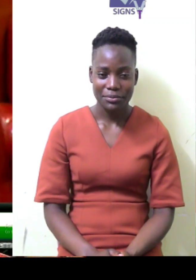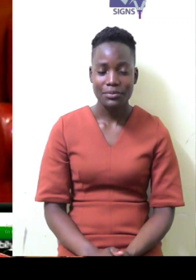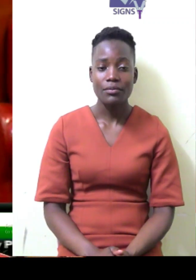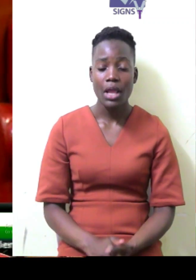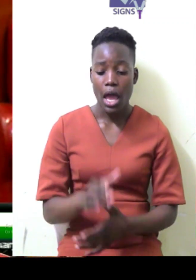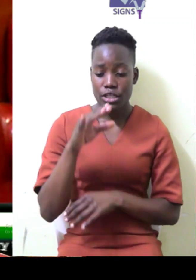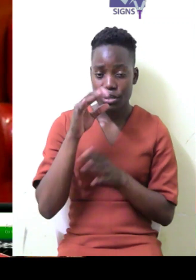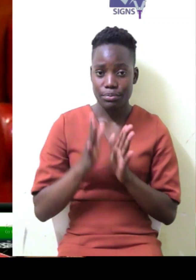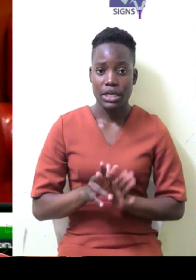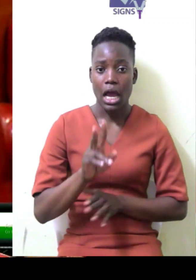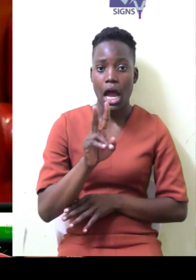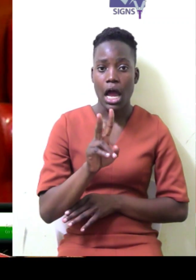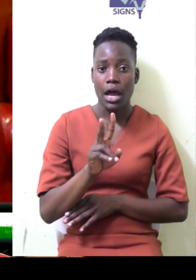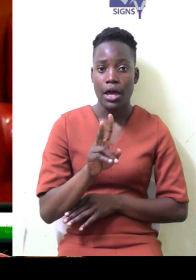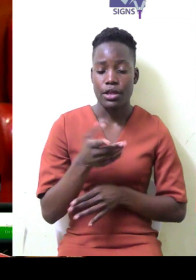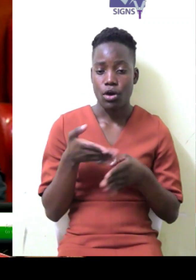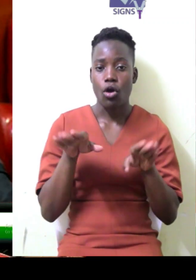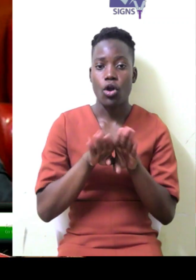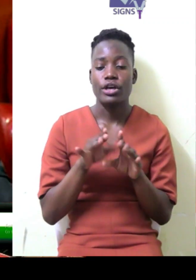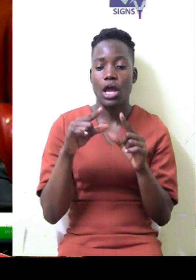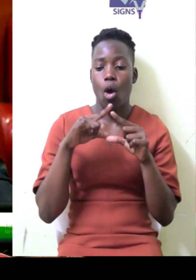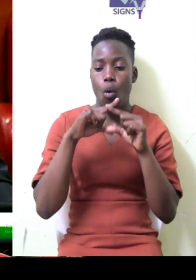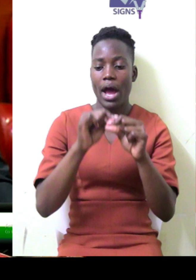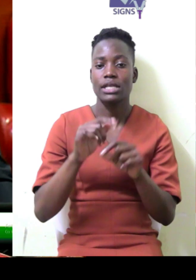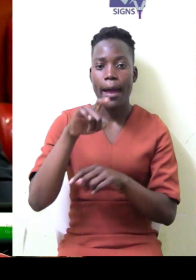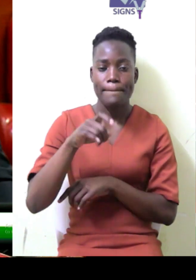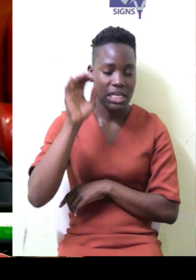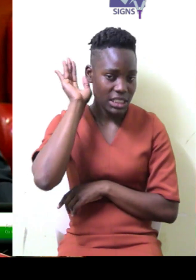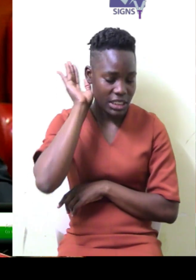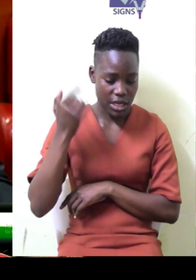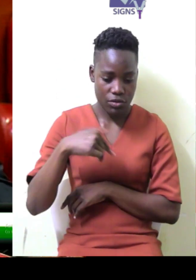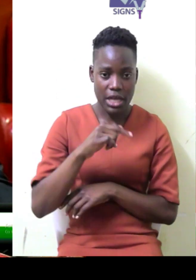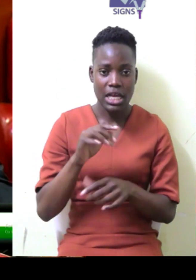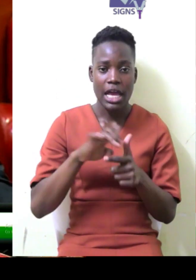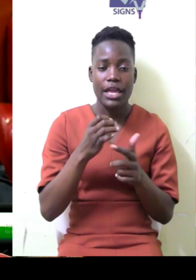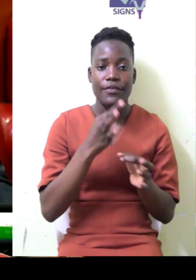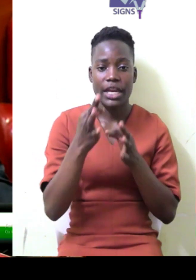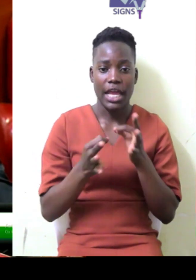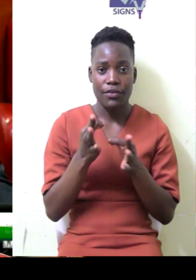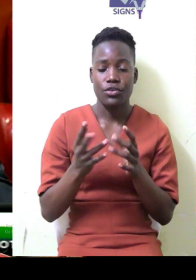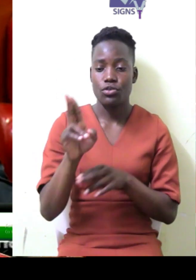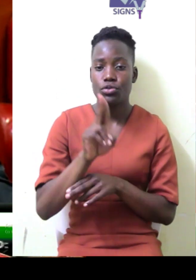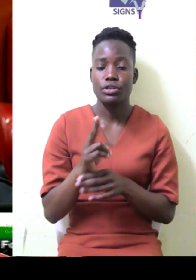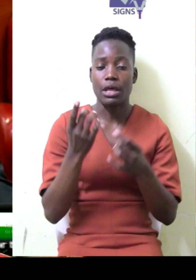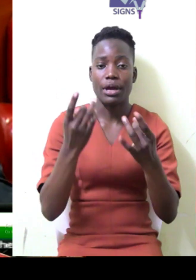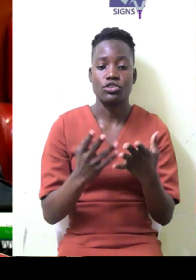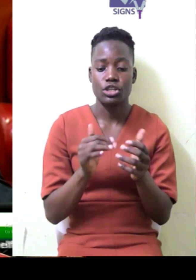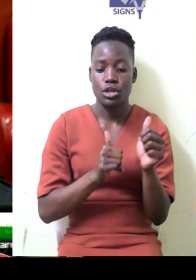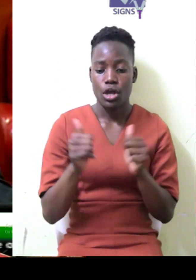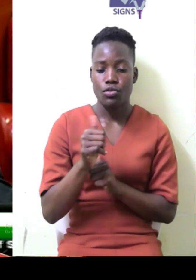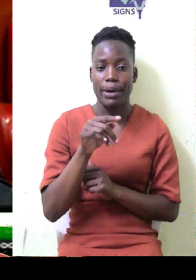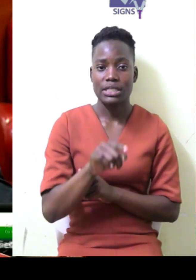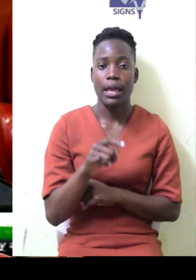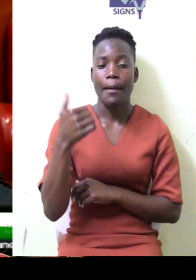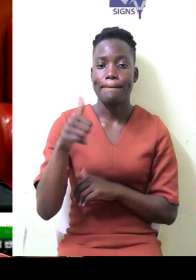Speaker, 2 closing remarks. You must listen to us, because even if you use the majority to pass this, there's still the